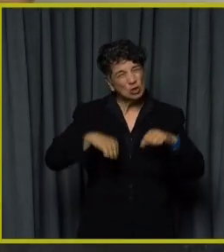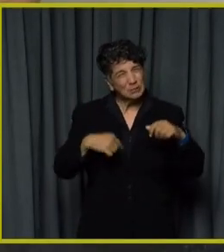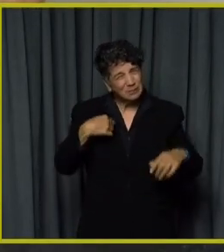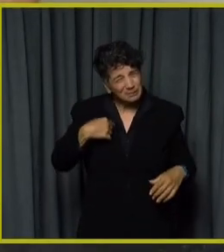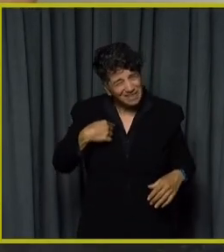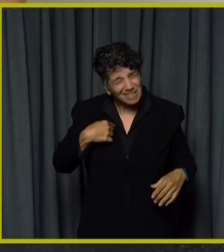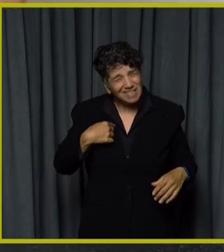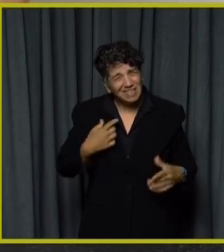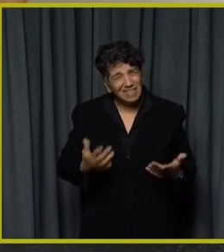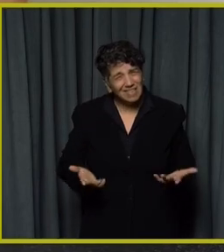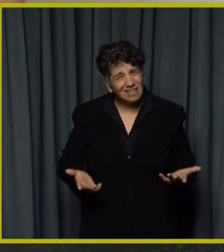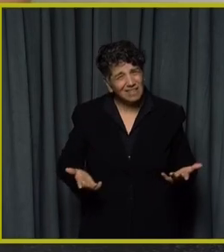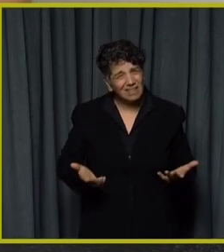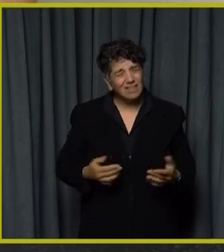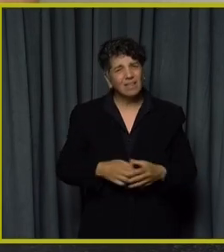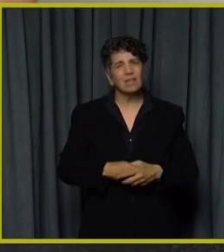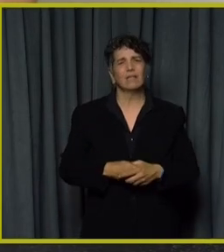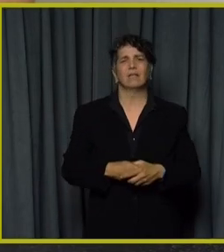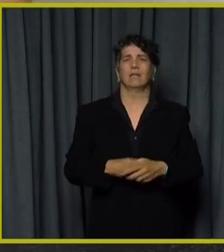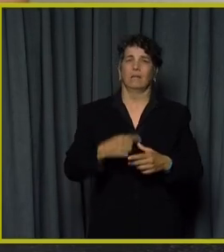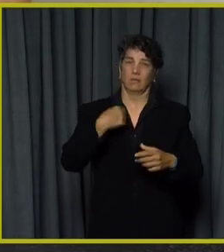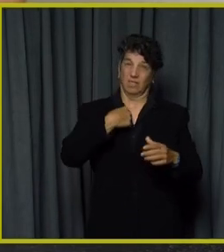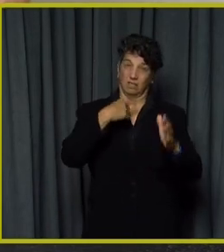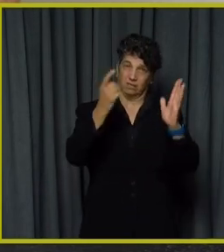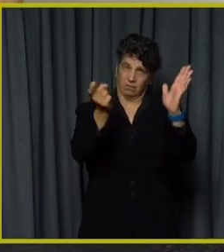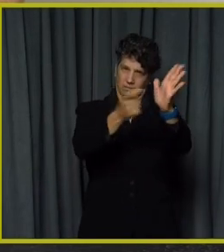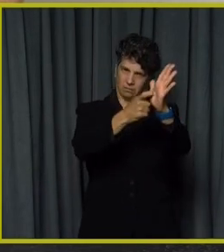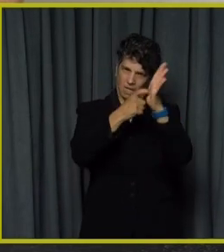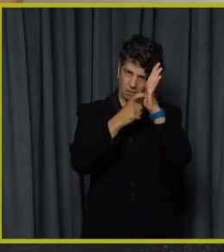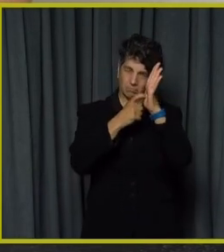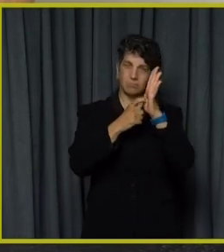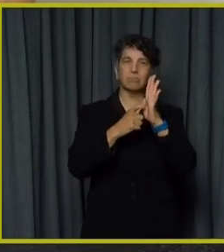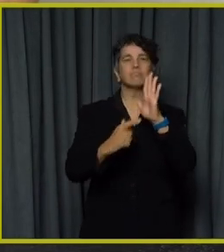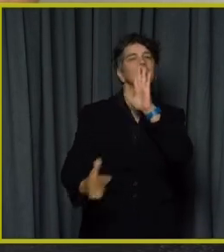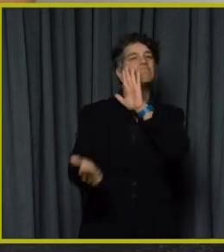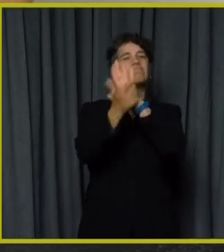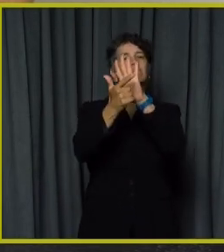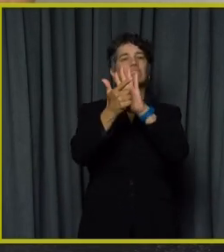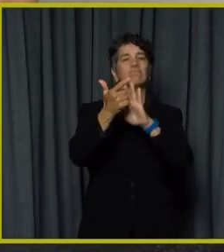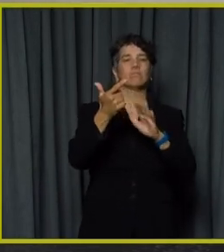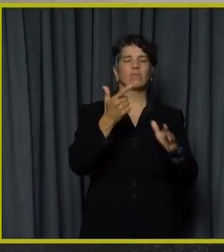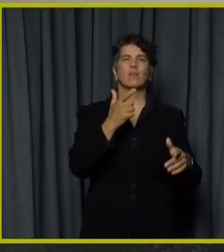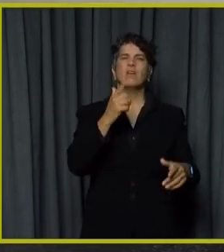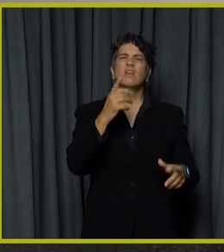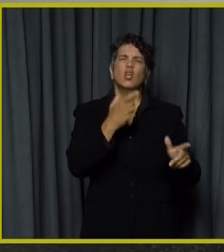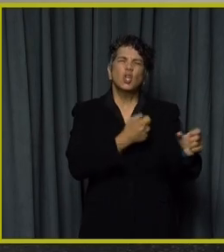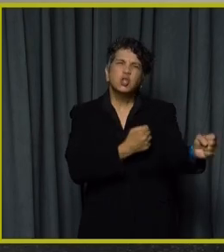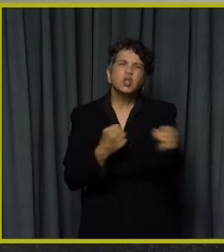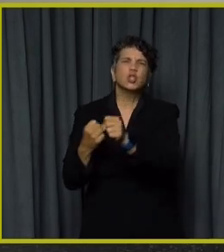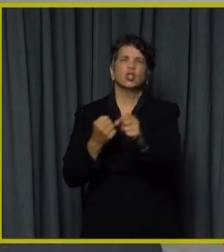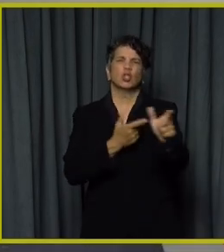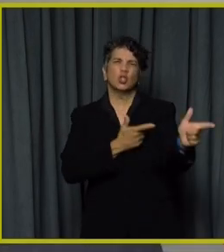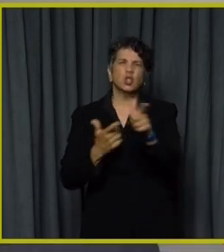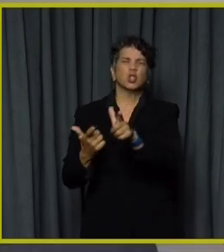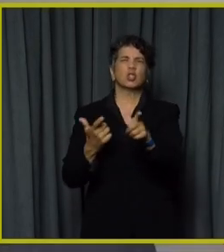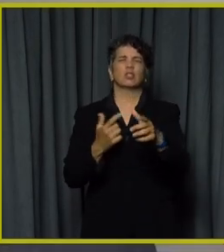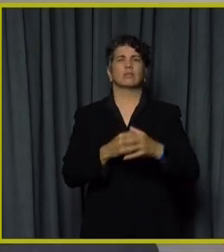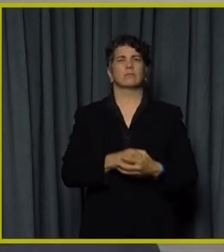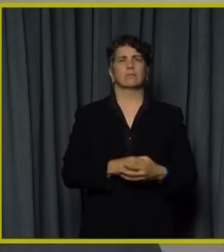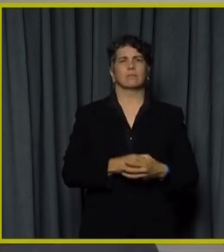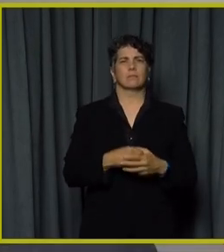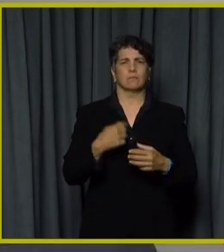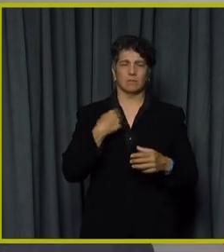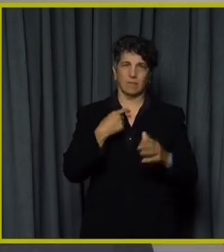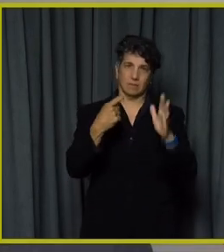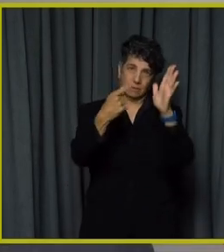We demand a ban on assault rifles and easy access to firearms. We demand the